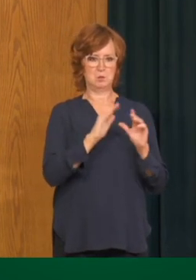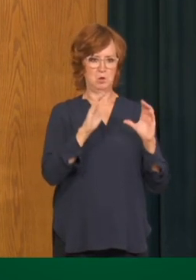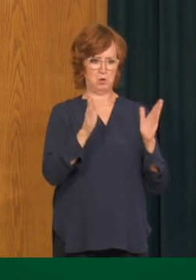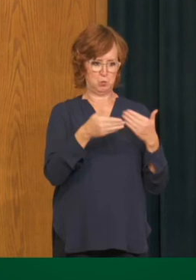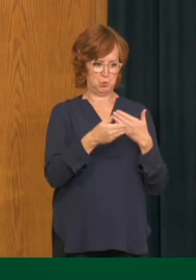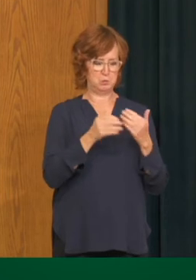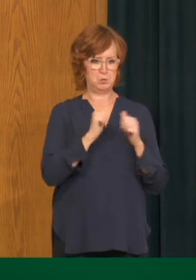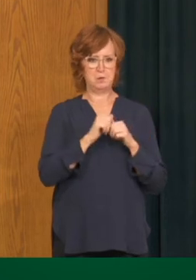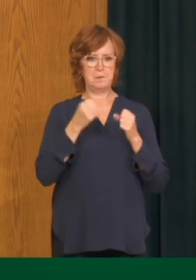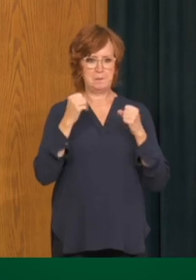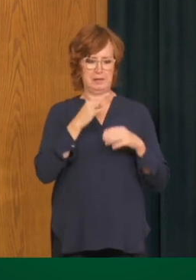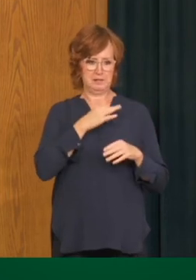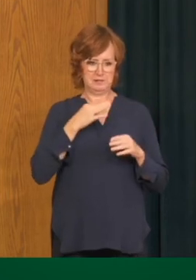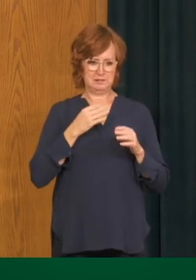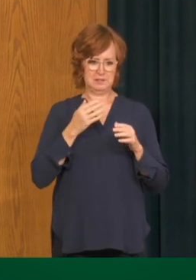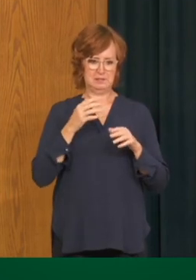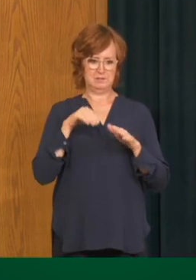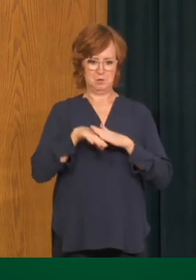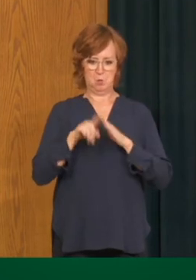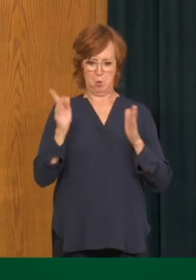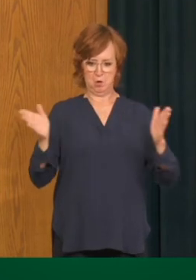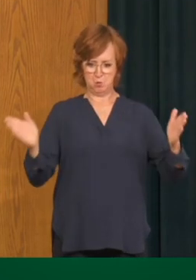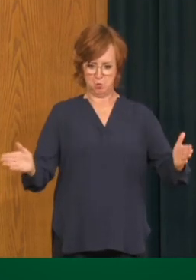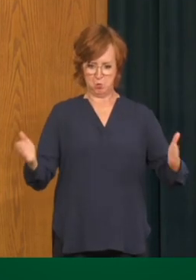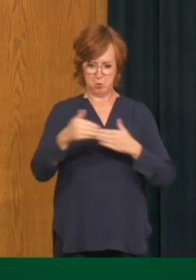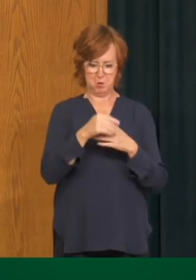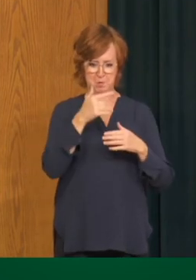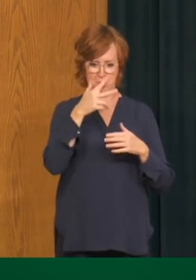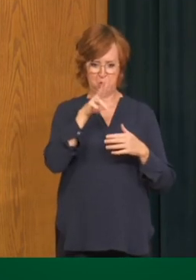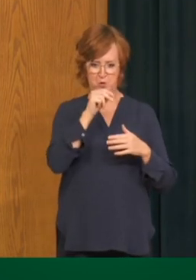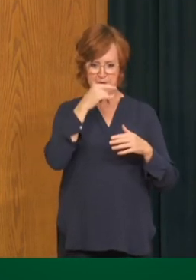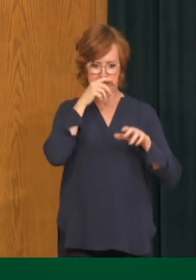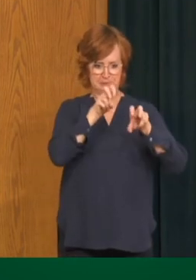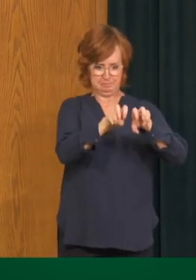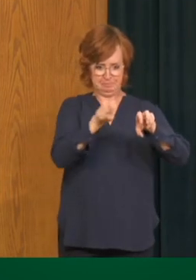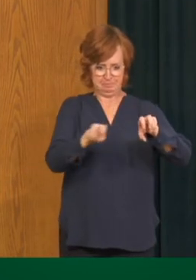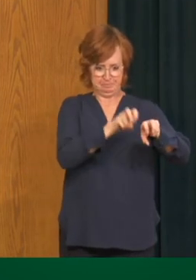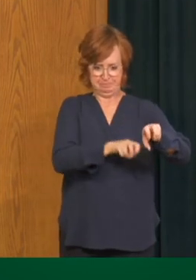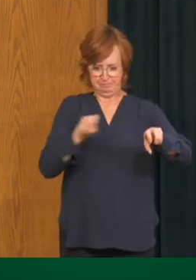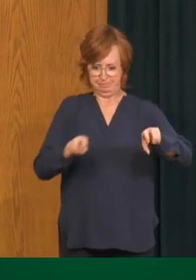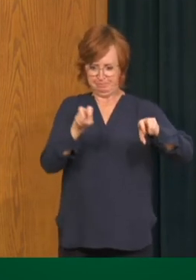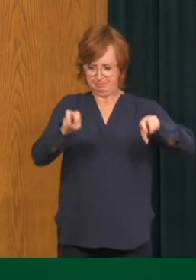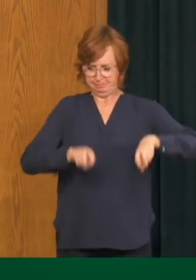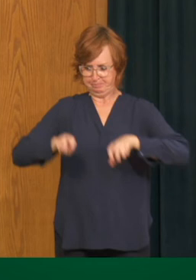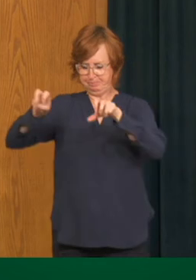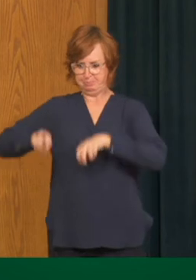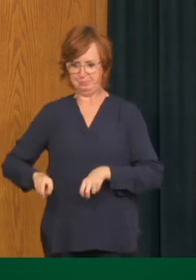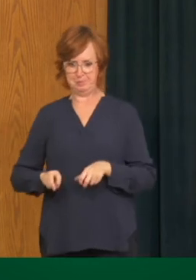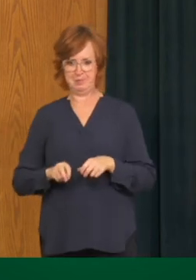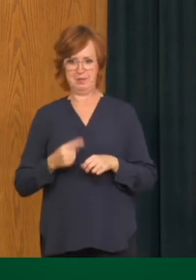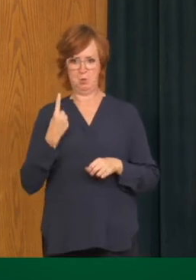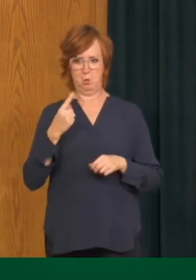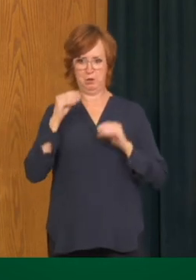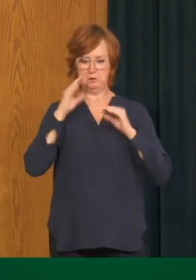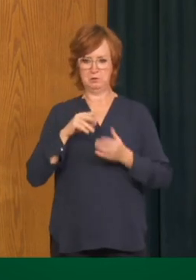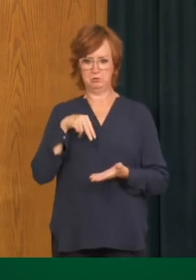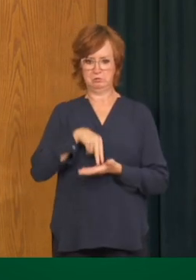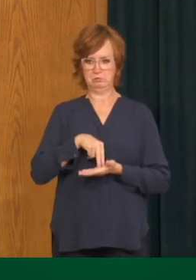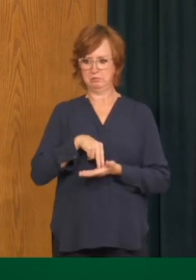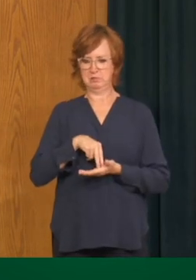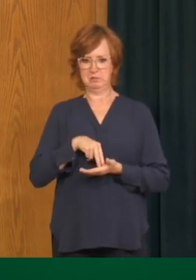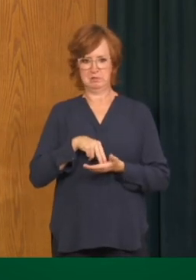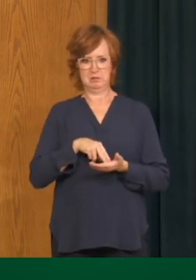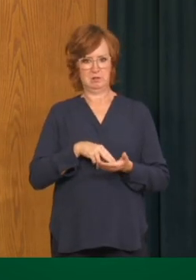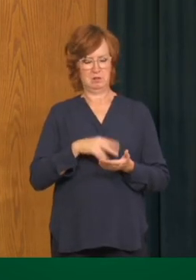members in close quarters? And how can you explain how that is the same, and why? Like, this is